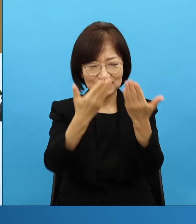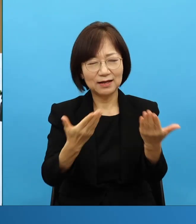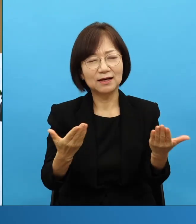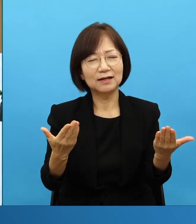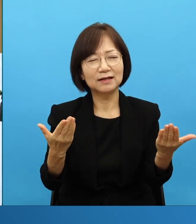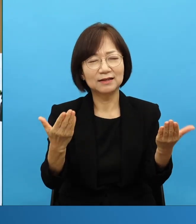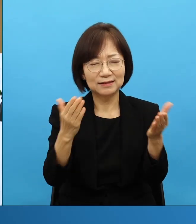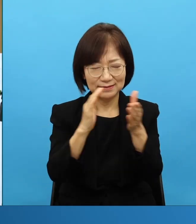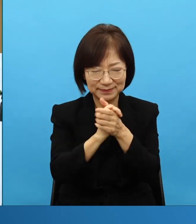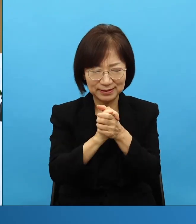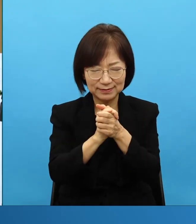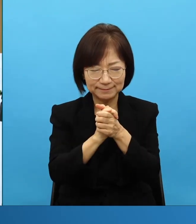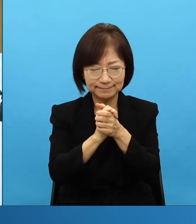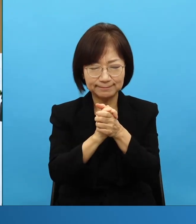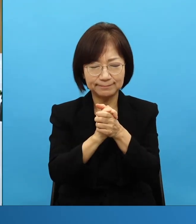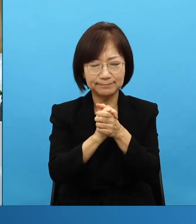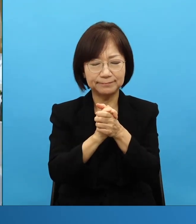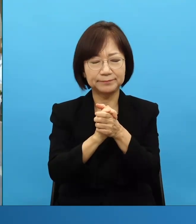the partisan. Amen.